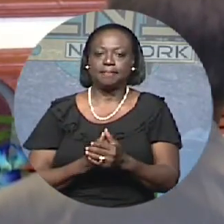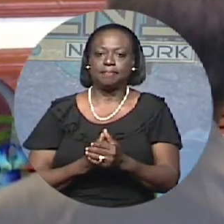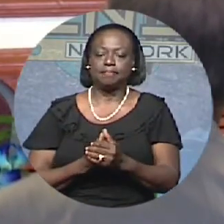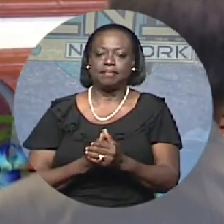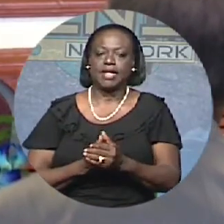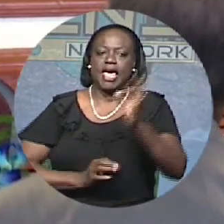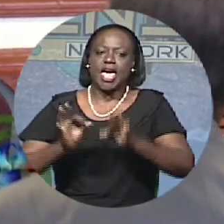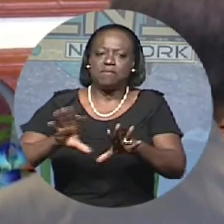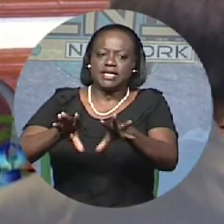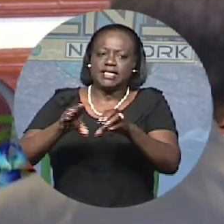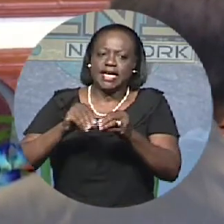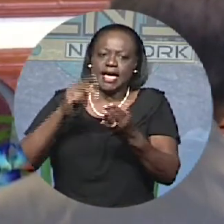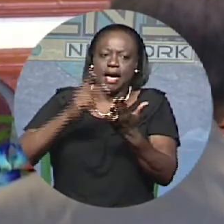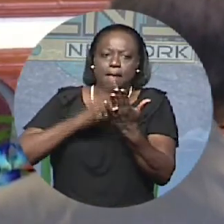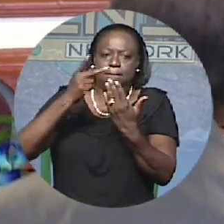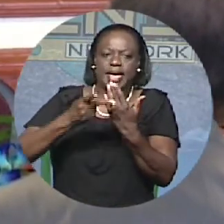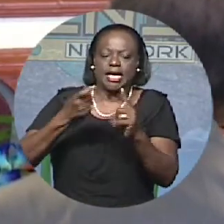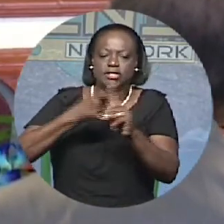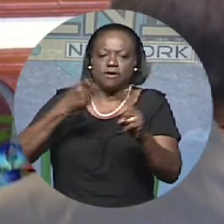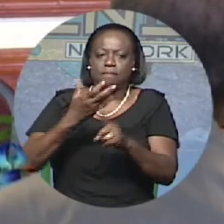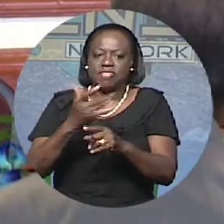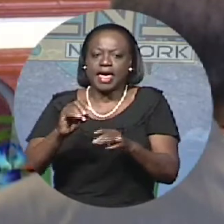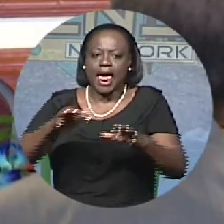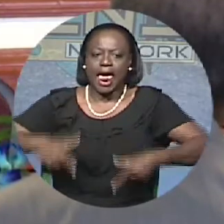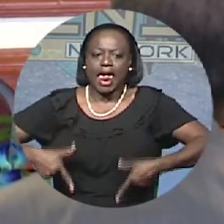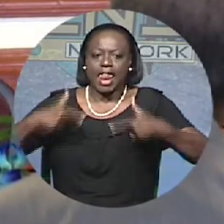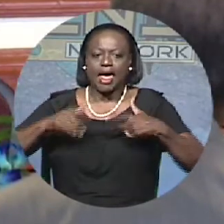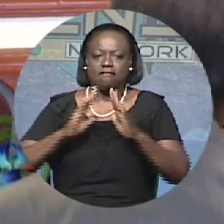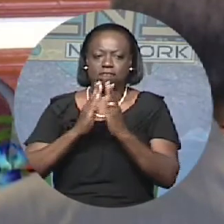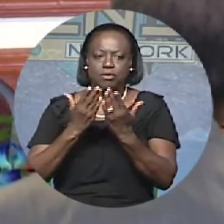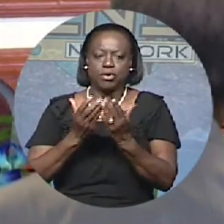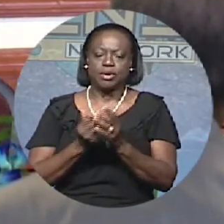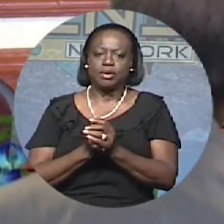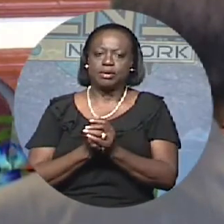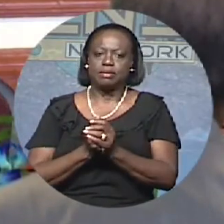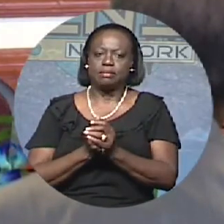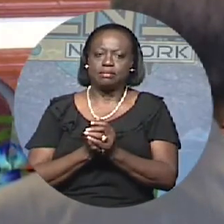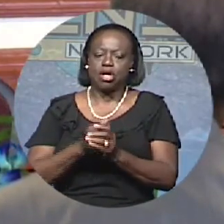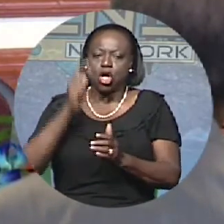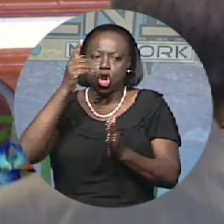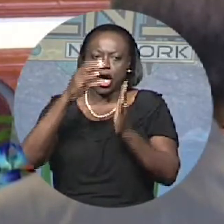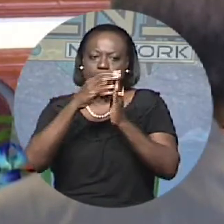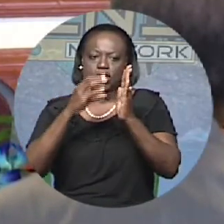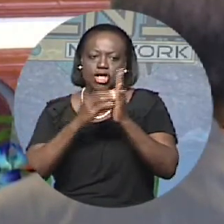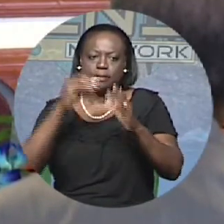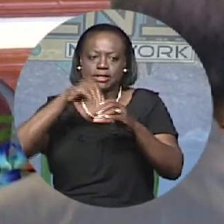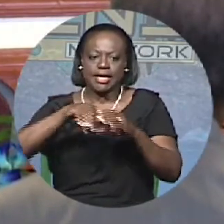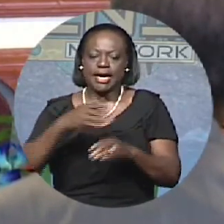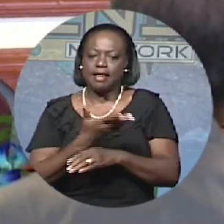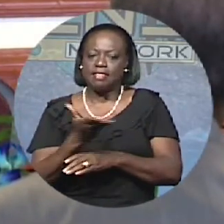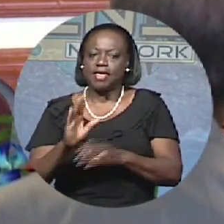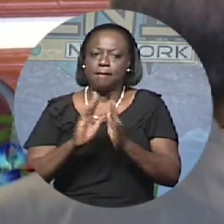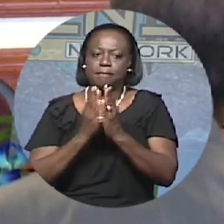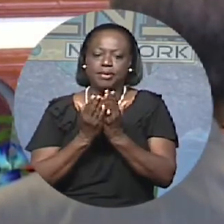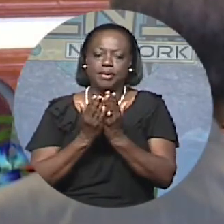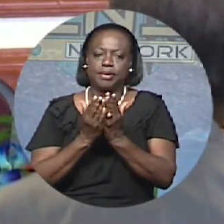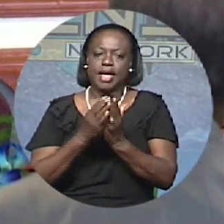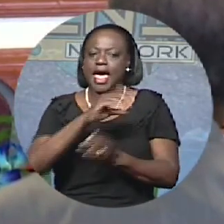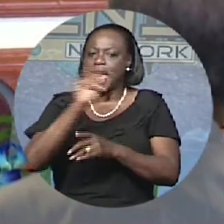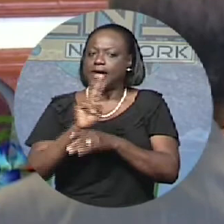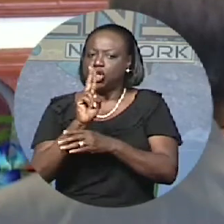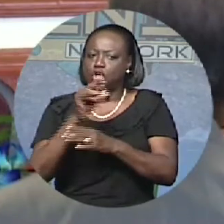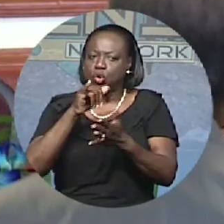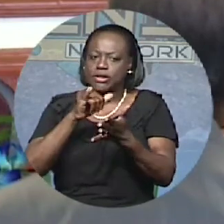If we take a leaf out of that, out of their life book, look at a chapter in your book, maybe, and use